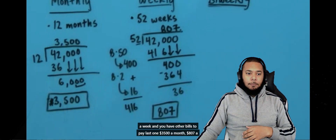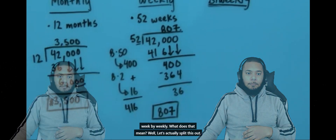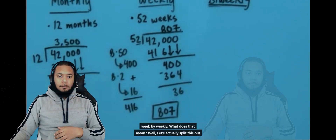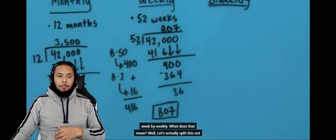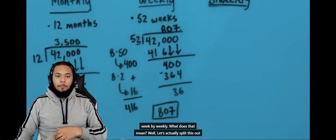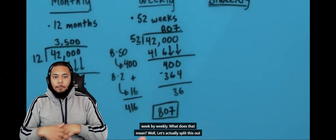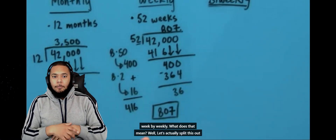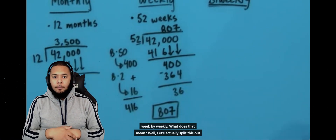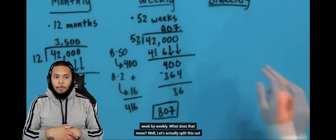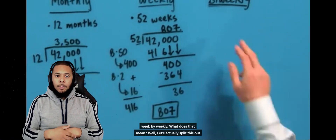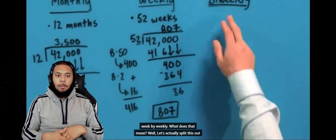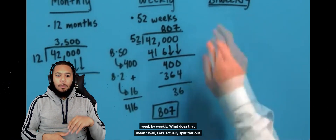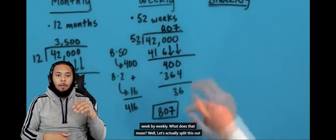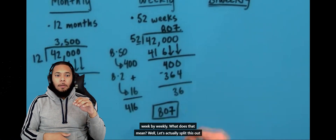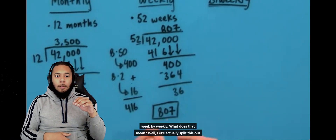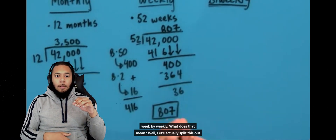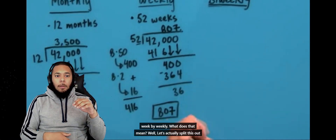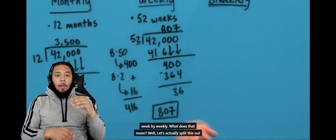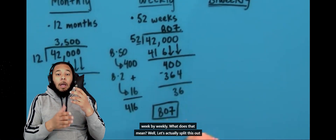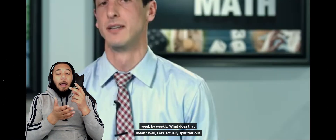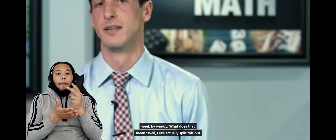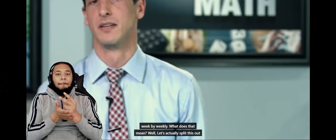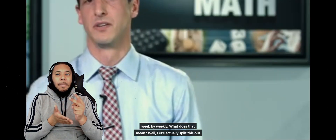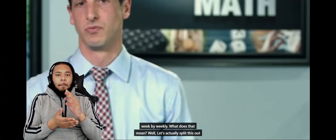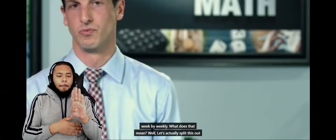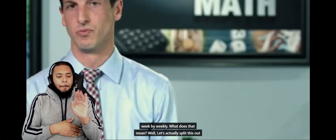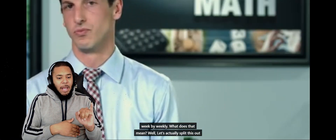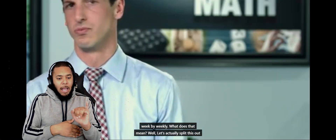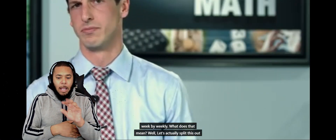$807 a week, bi-weekly.